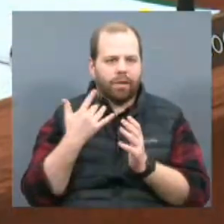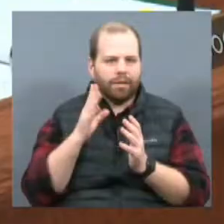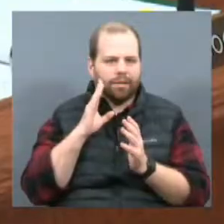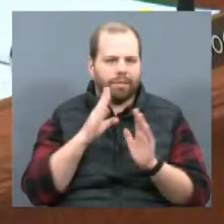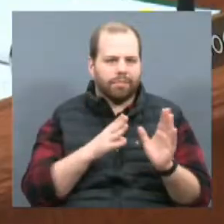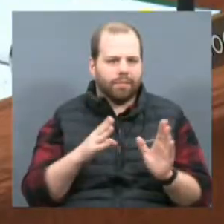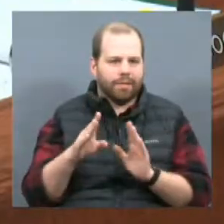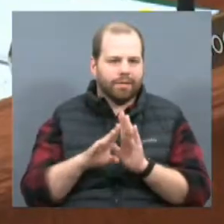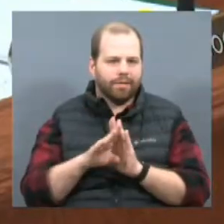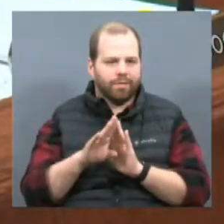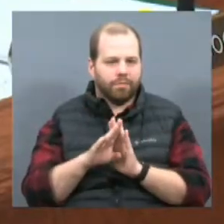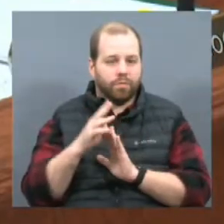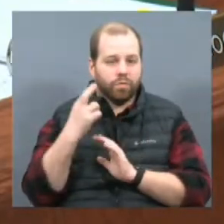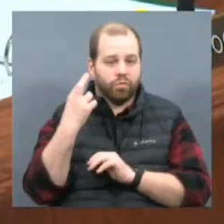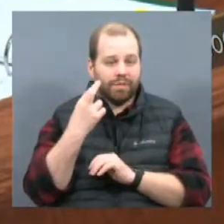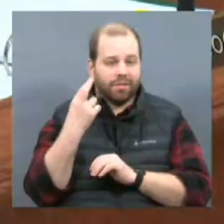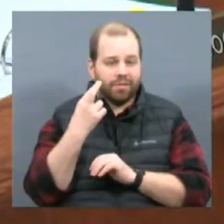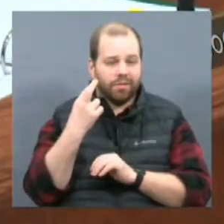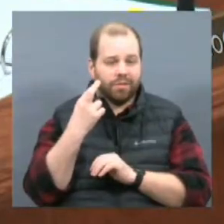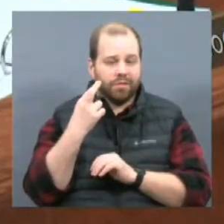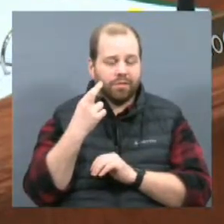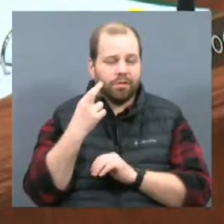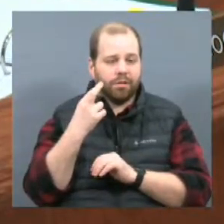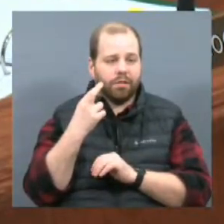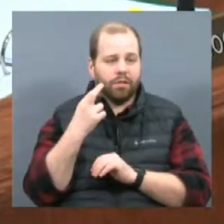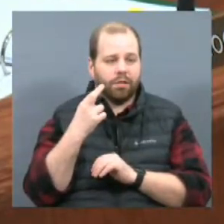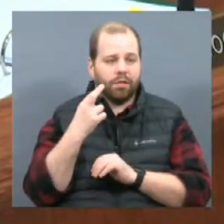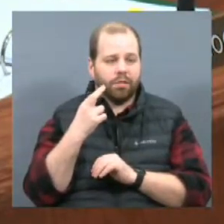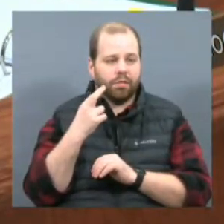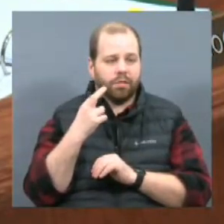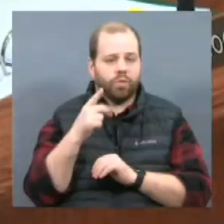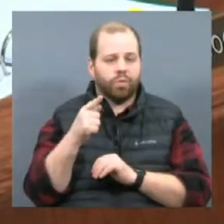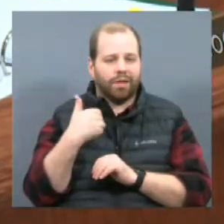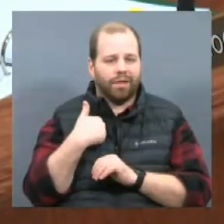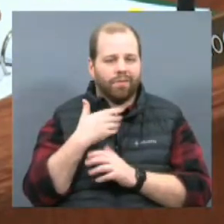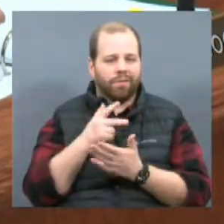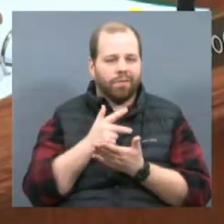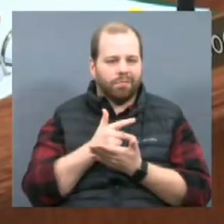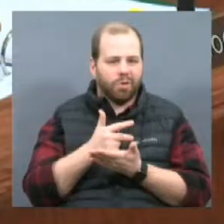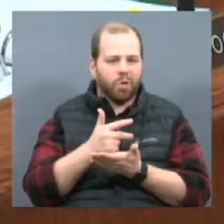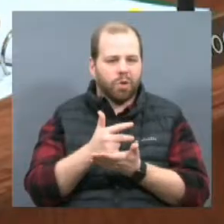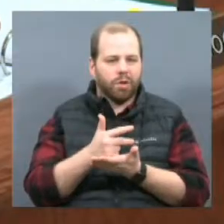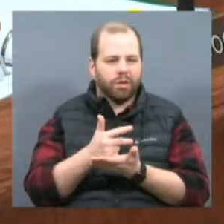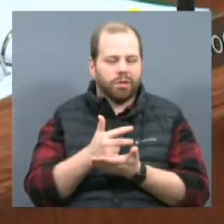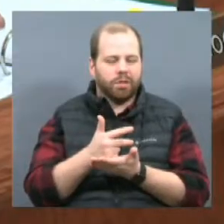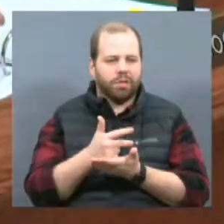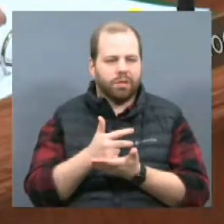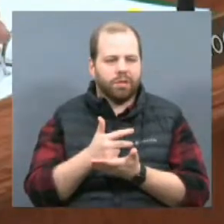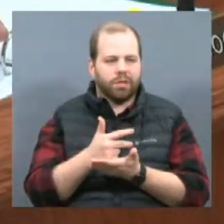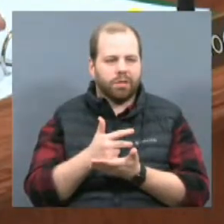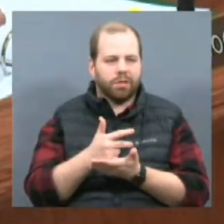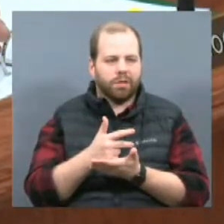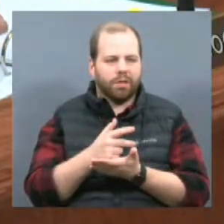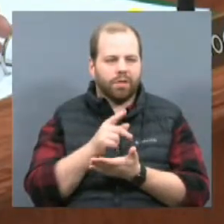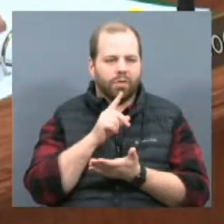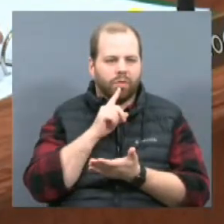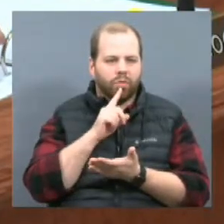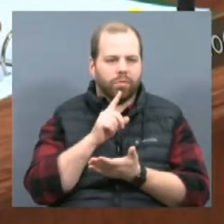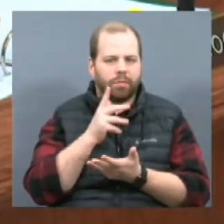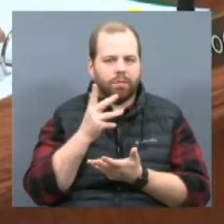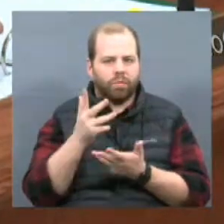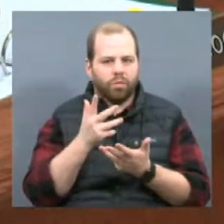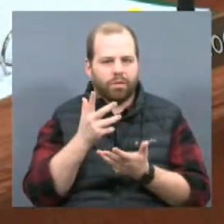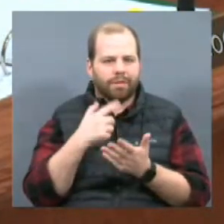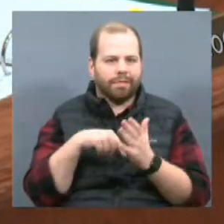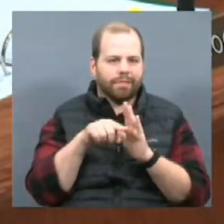development. The reason it's a planned development is because you do have some parking that gets into what would be the front